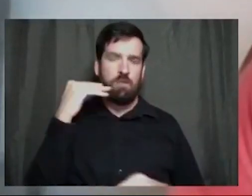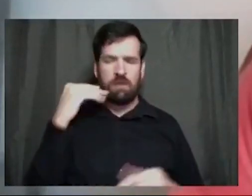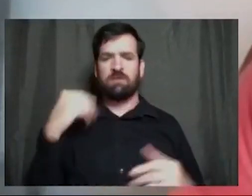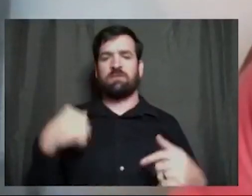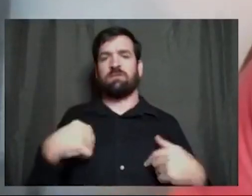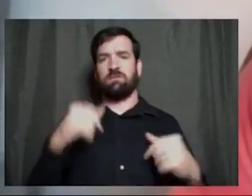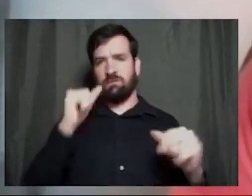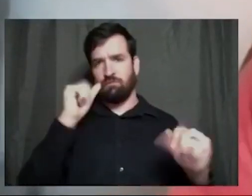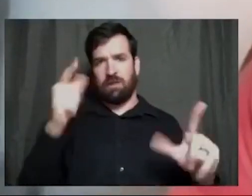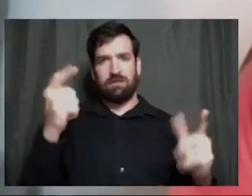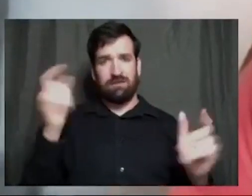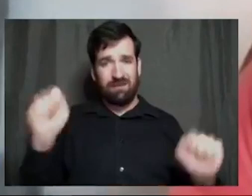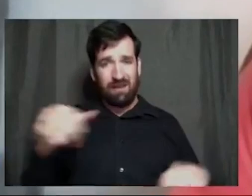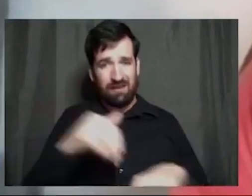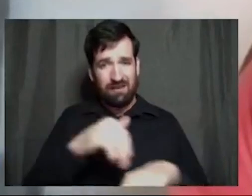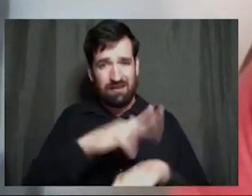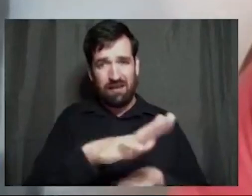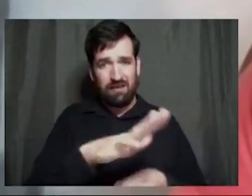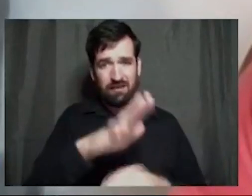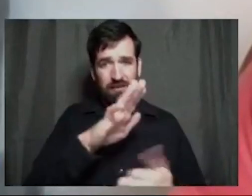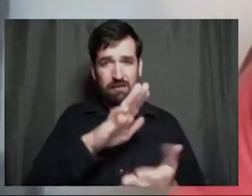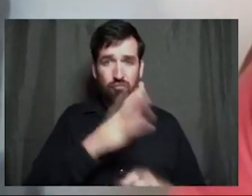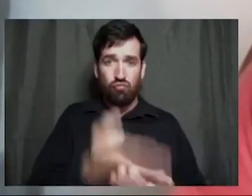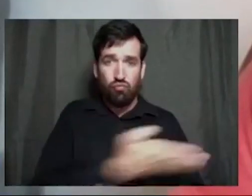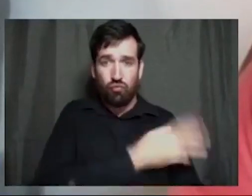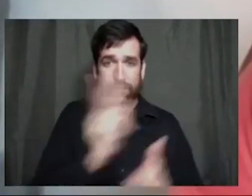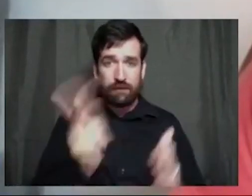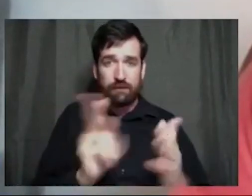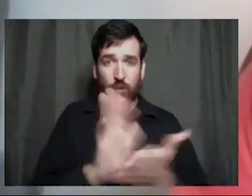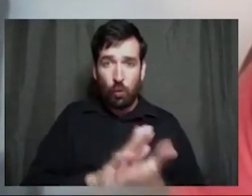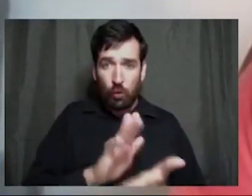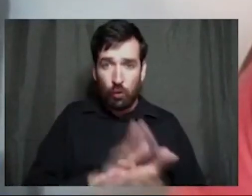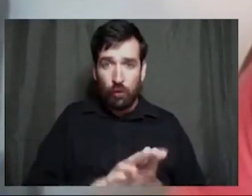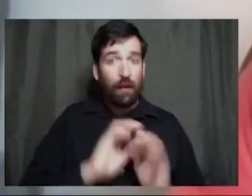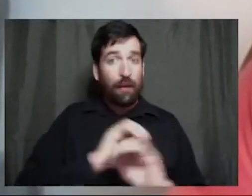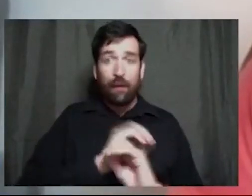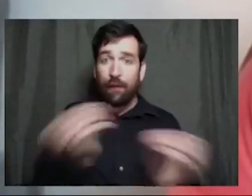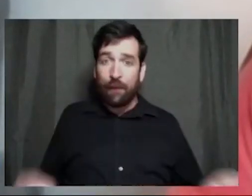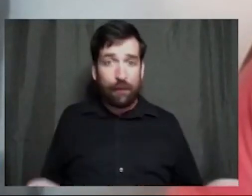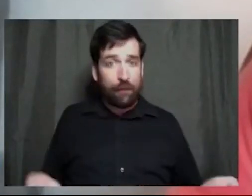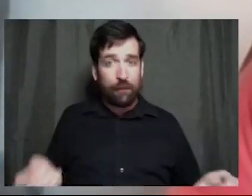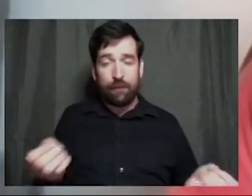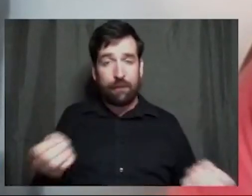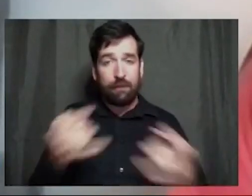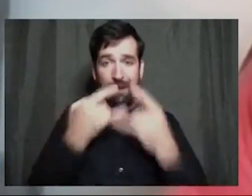her to an unmasked preschool facility with an outstanding COVID test.